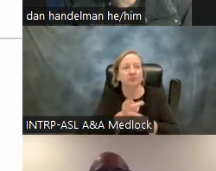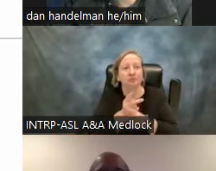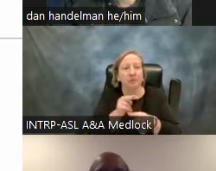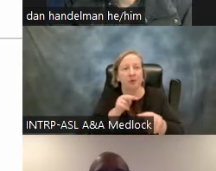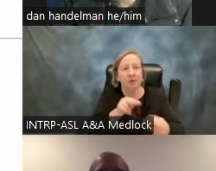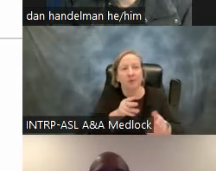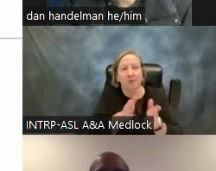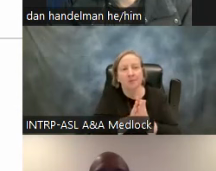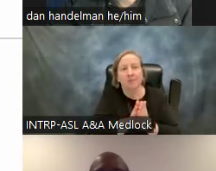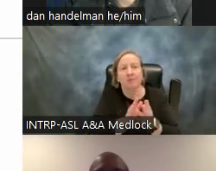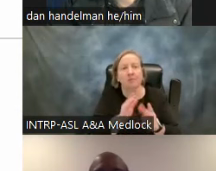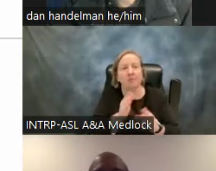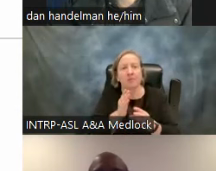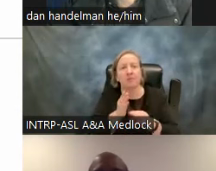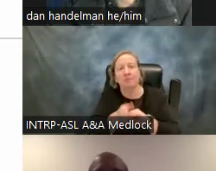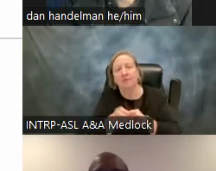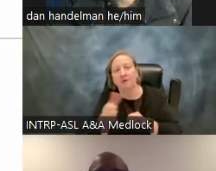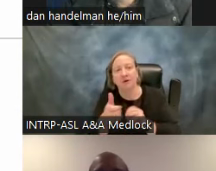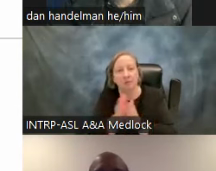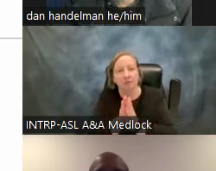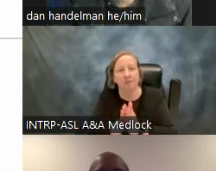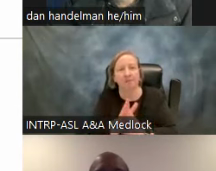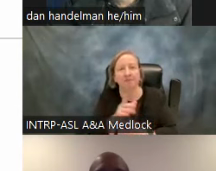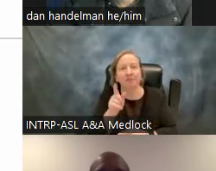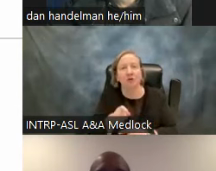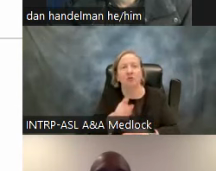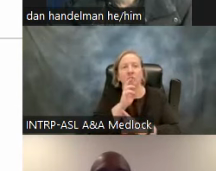not been sent. And we propose to cut the word over.